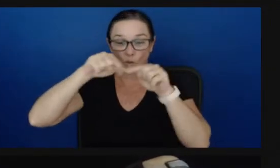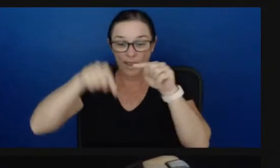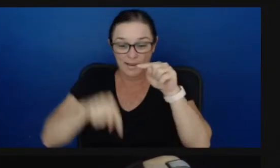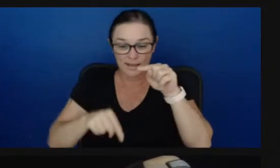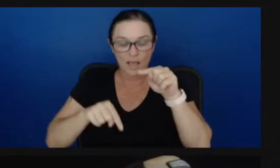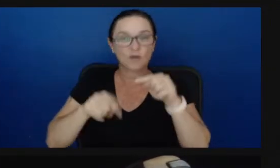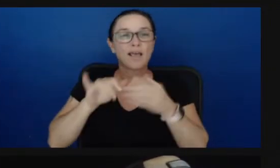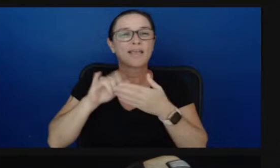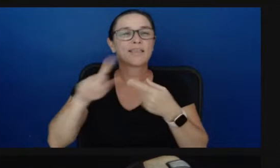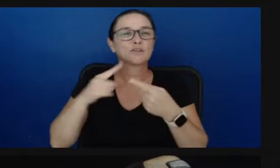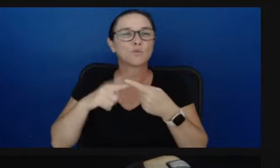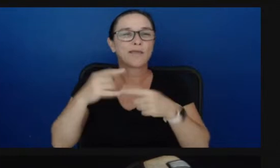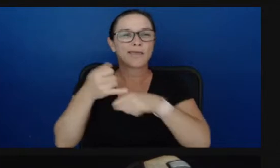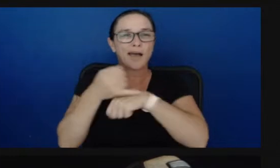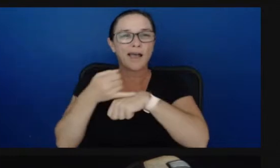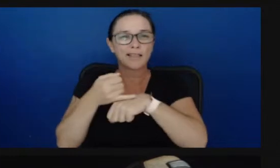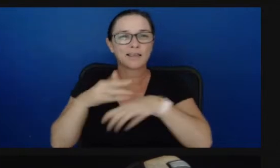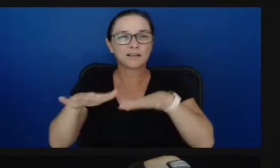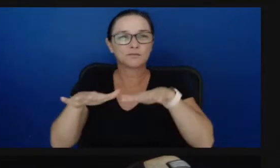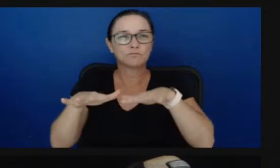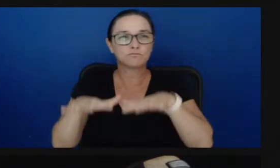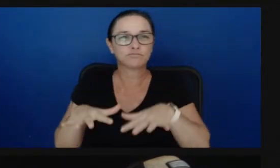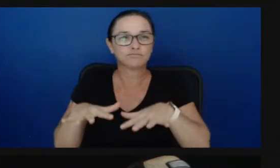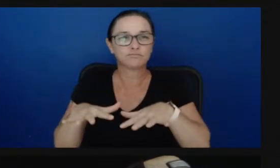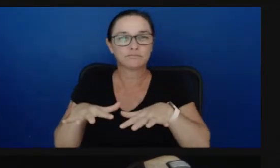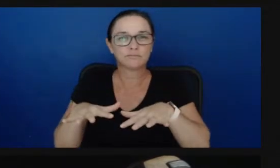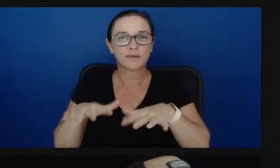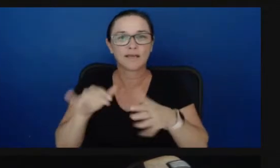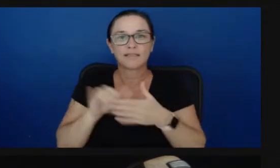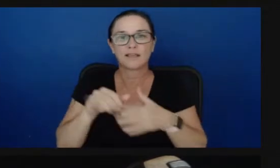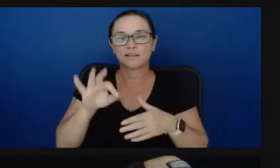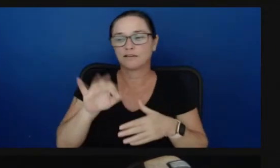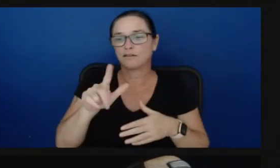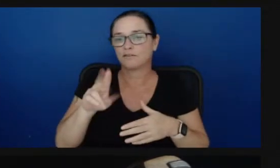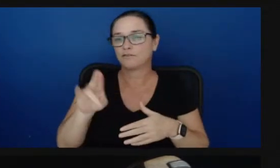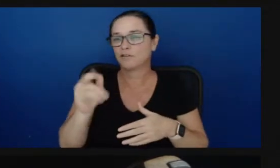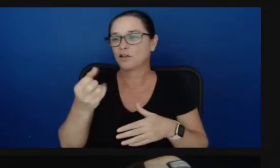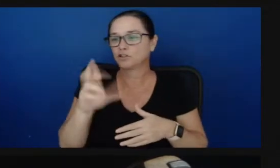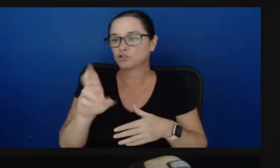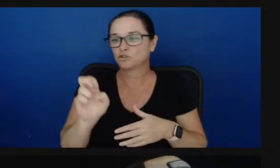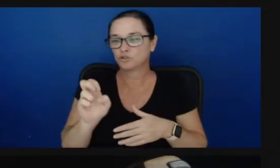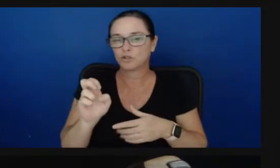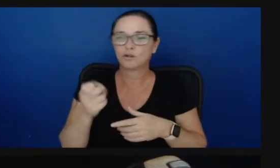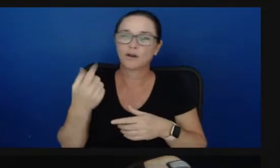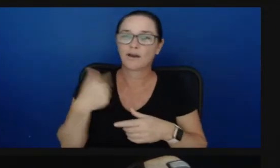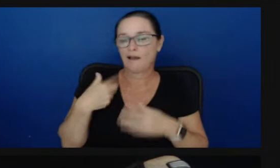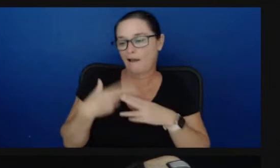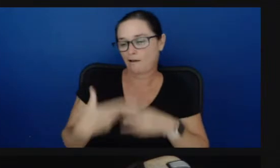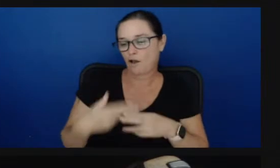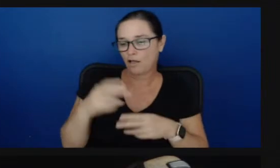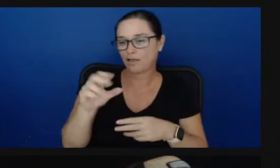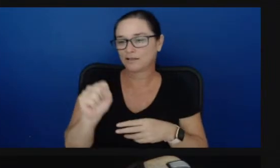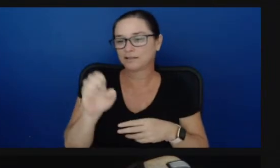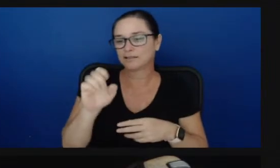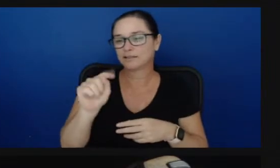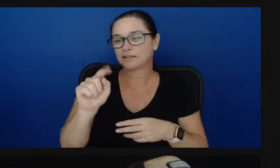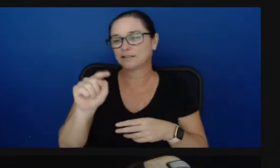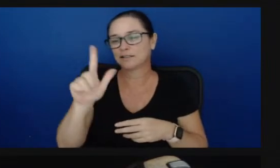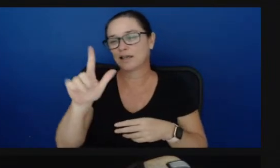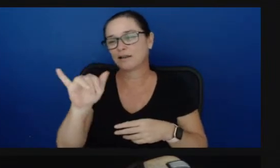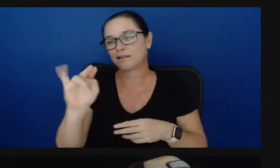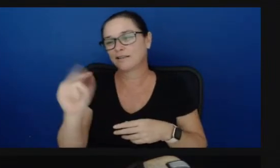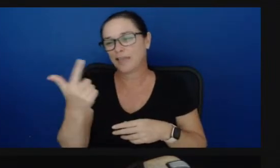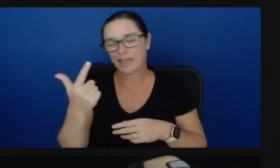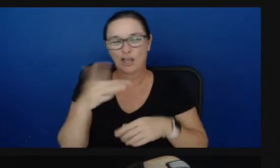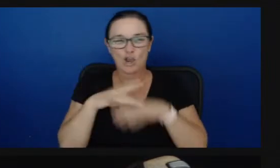surroundings. We call these flexure earthquakes. Technically, I often call them settling earthquakes because I think people can understand that better. Nothing to